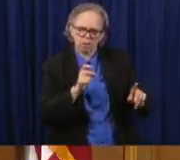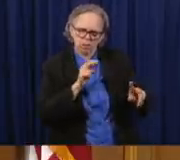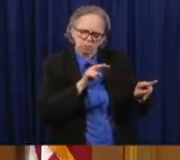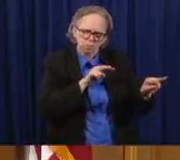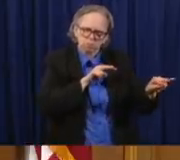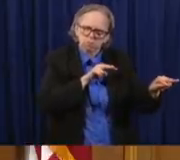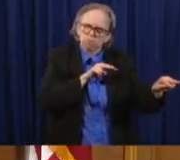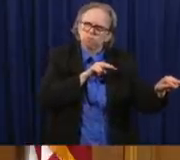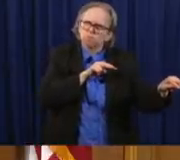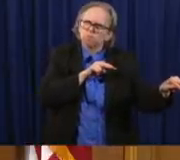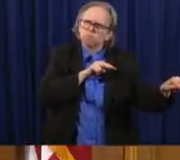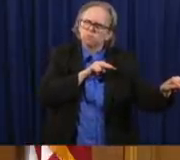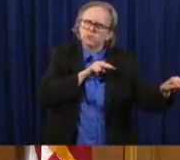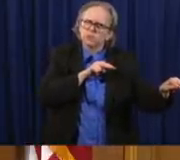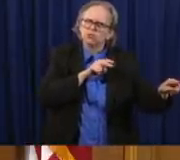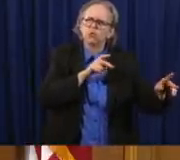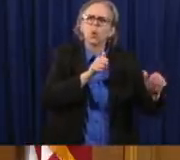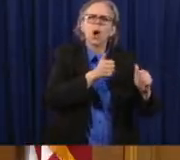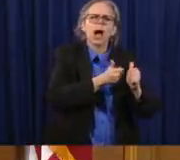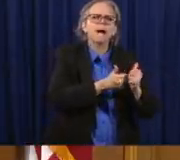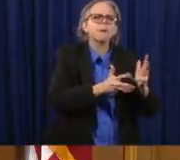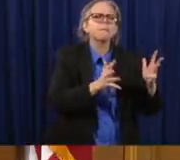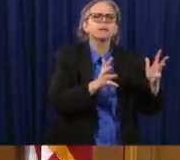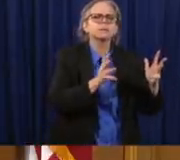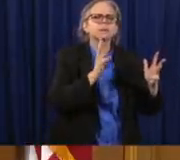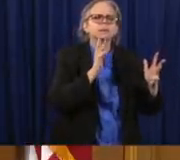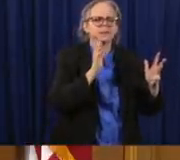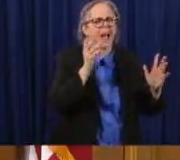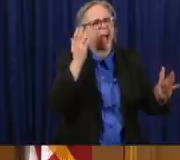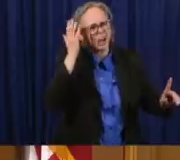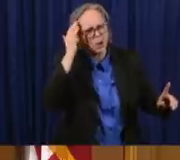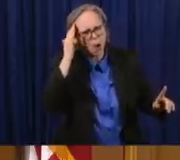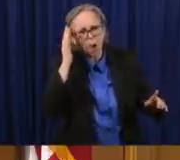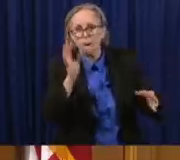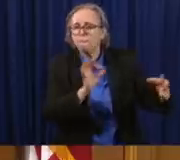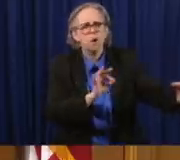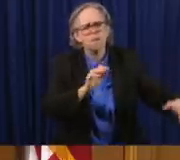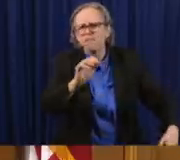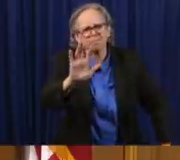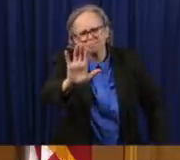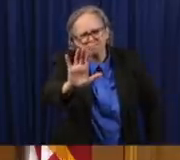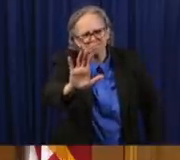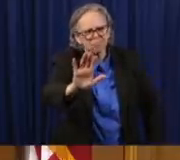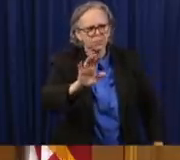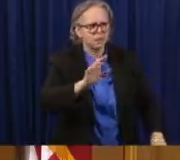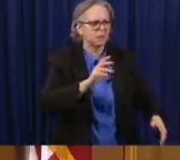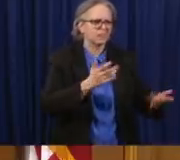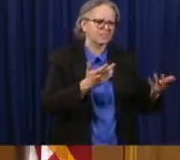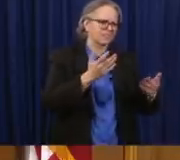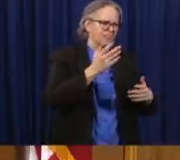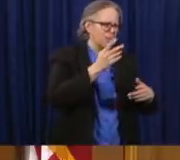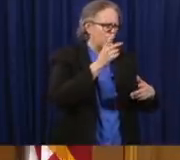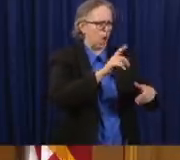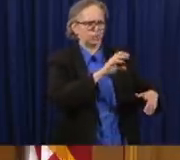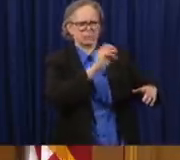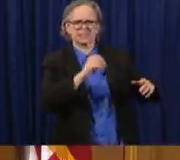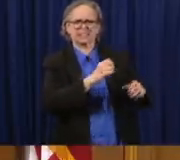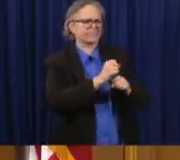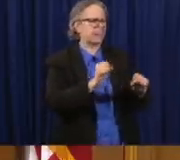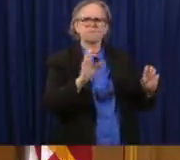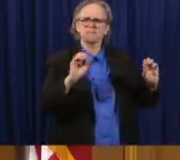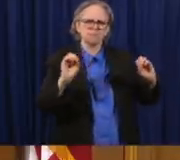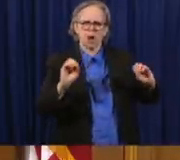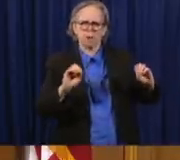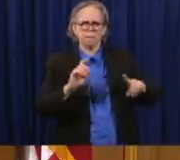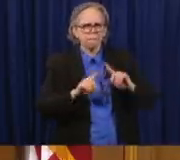as humanly possible. Nothing's perfect. No place is totally safe. But to as much as humanly possible, assure that their